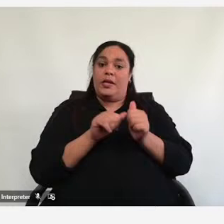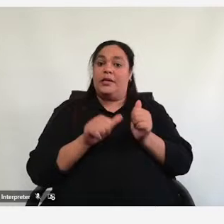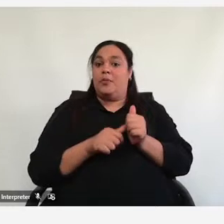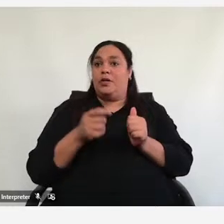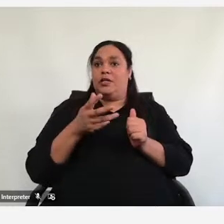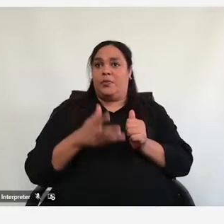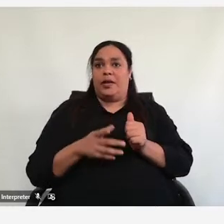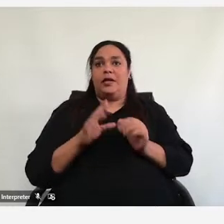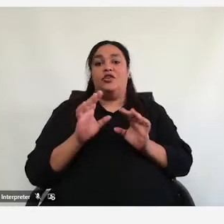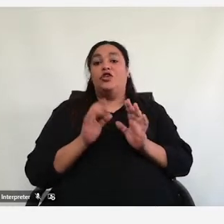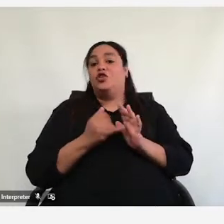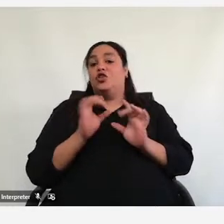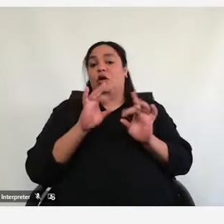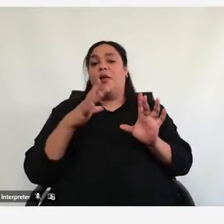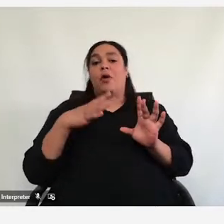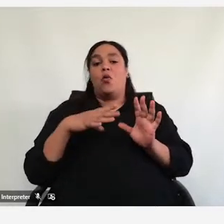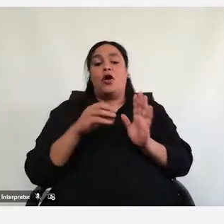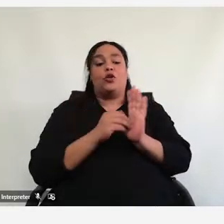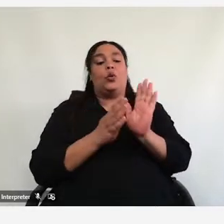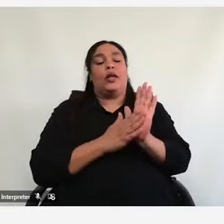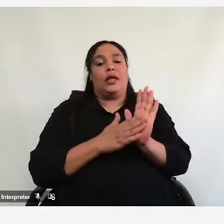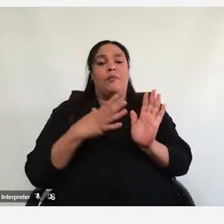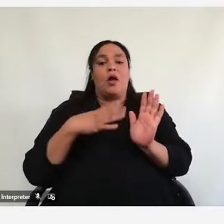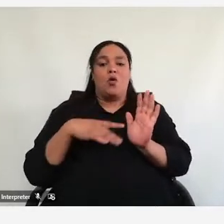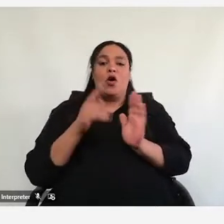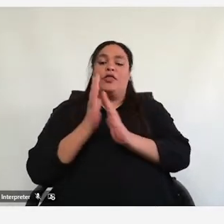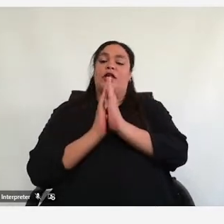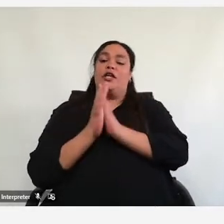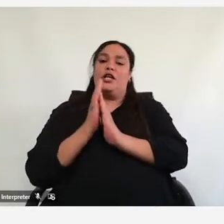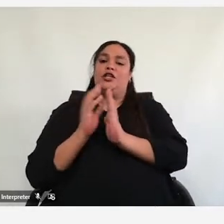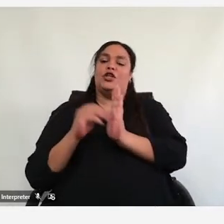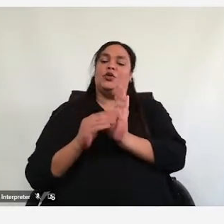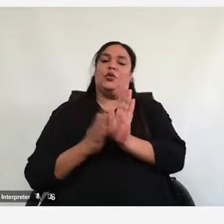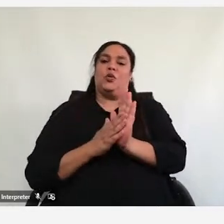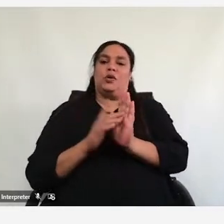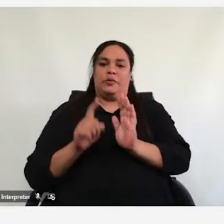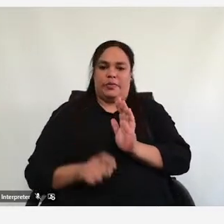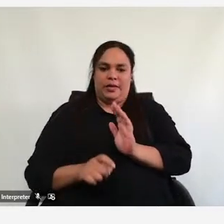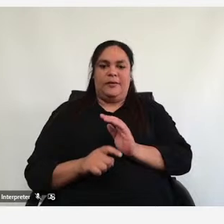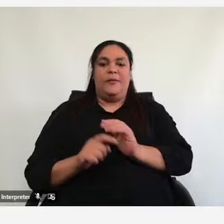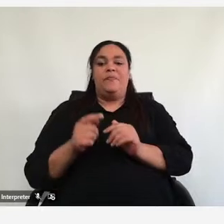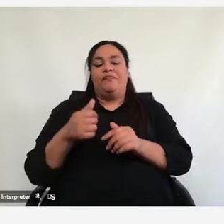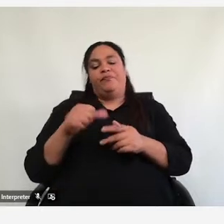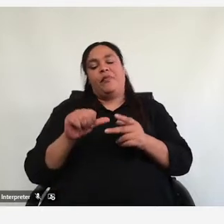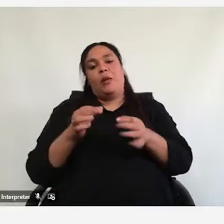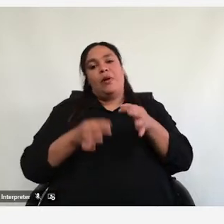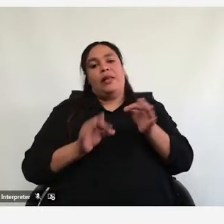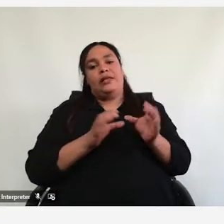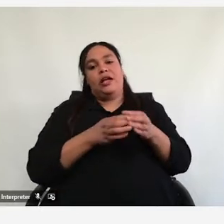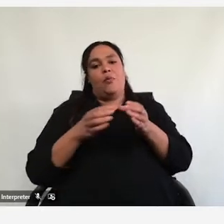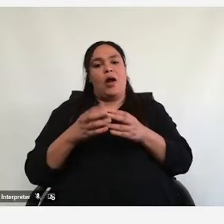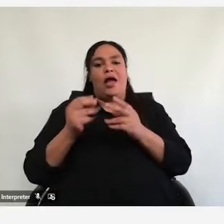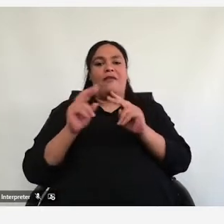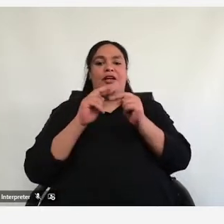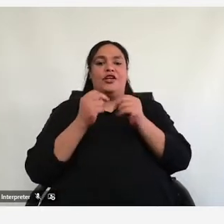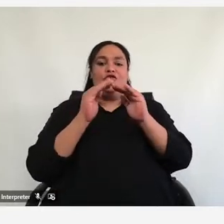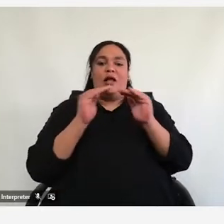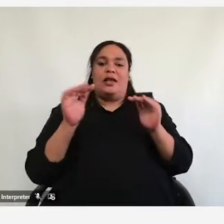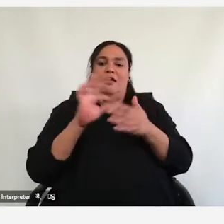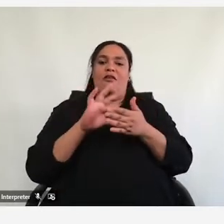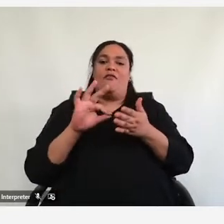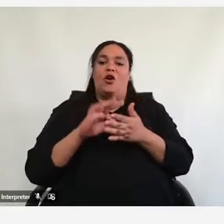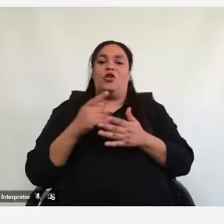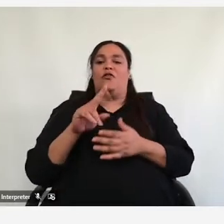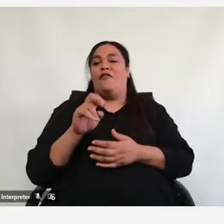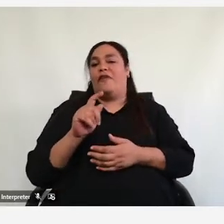just so it is clear, because I want it in the record, I want the history to record it. The following political parties at a national level voted for